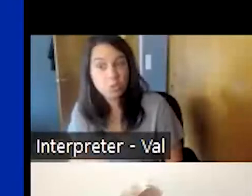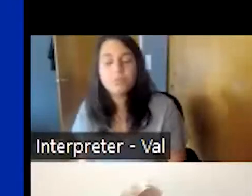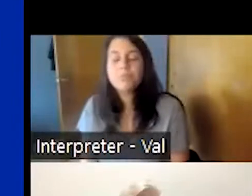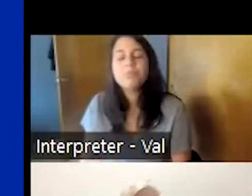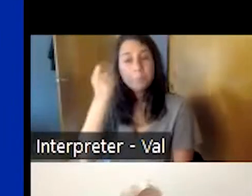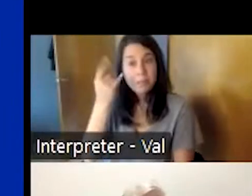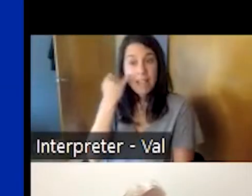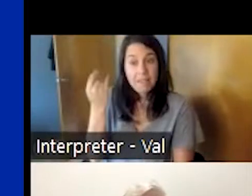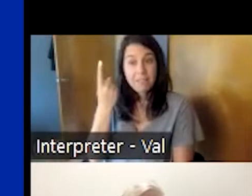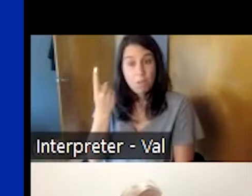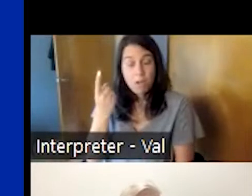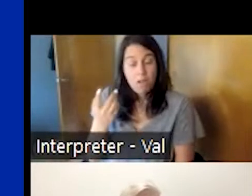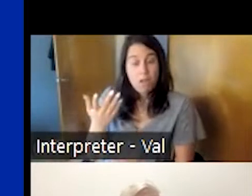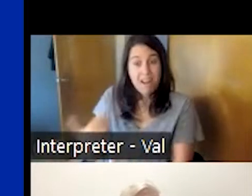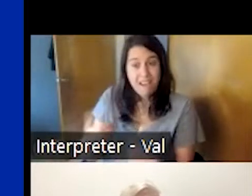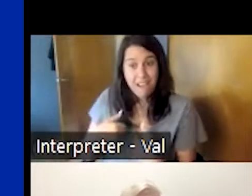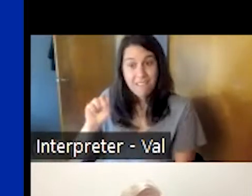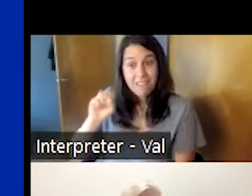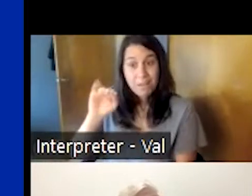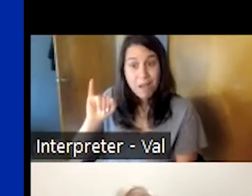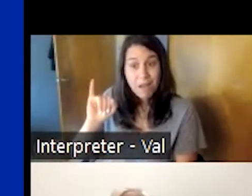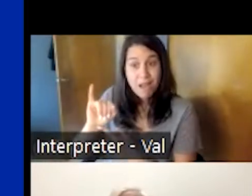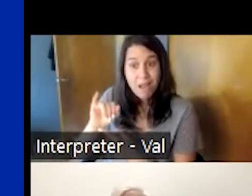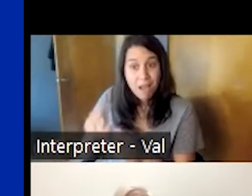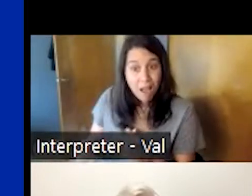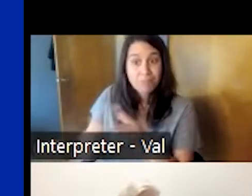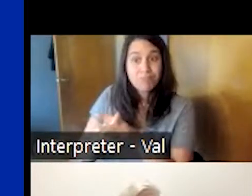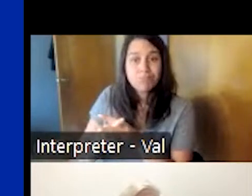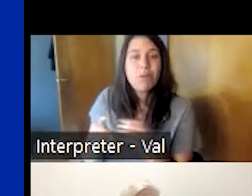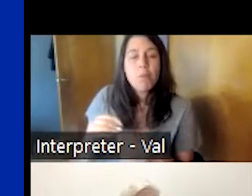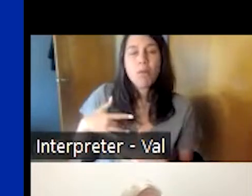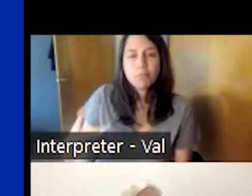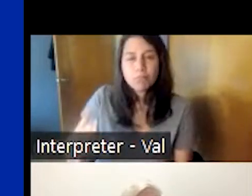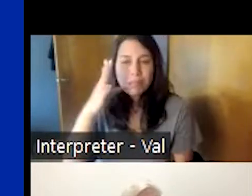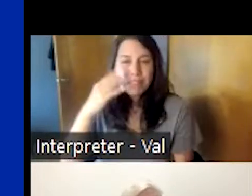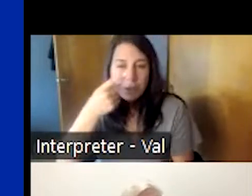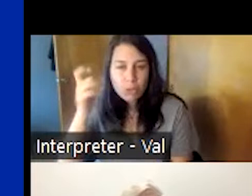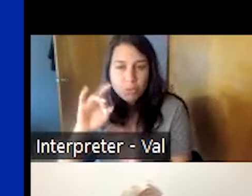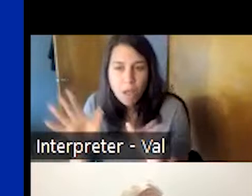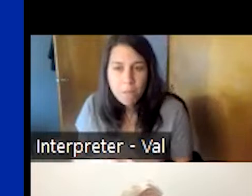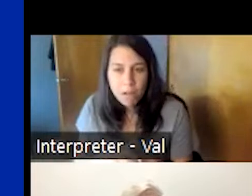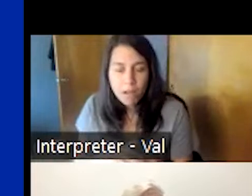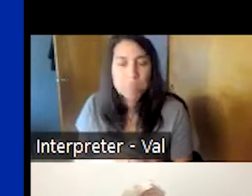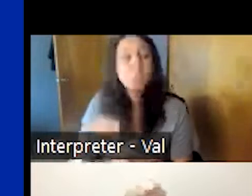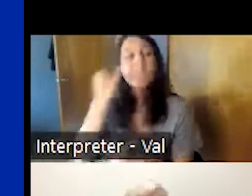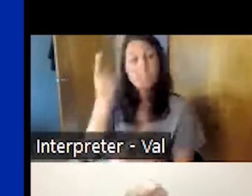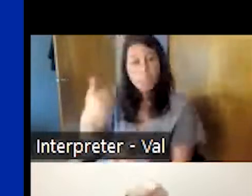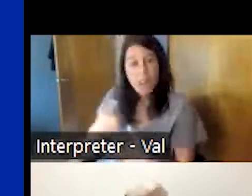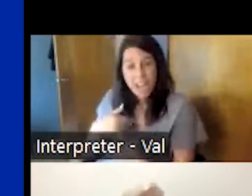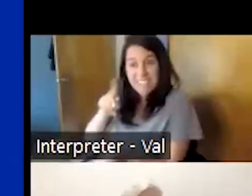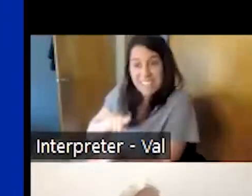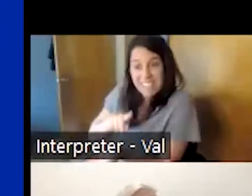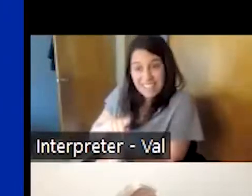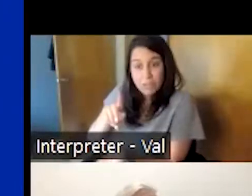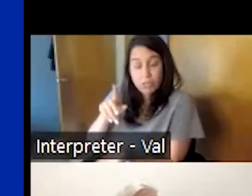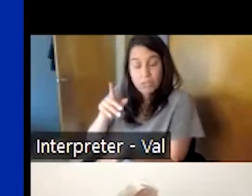illness, they're also more likely to be traumatized. And we know that when people have a psychiatric condition, that the exposure to a trauma, such